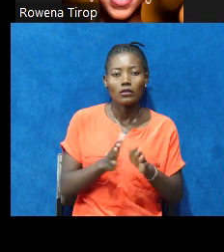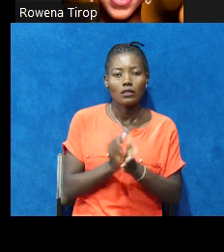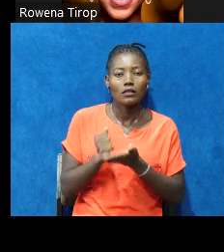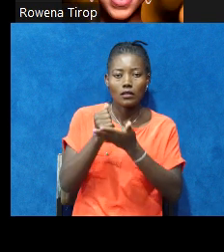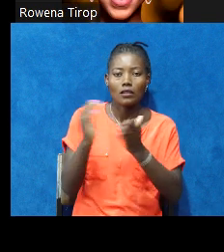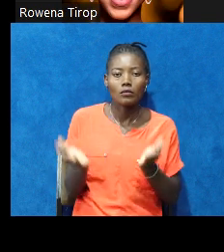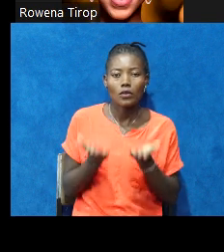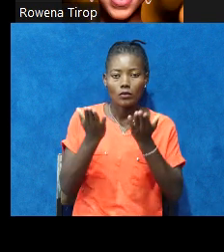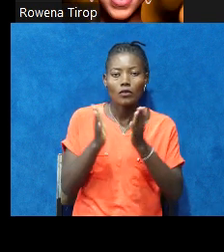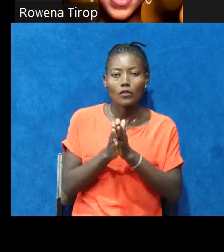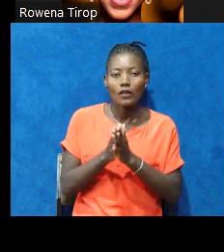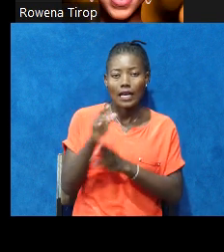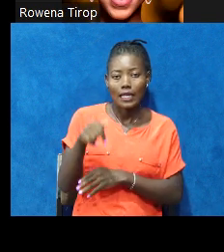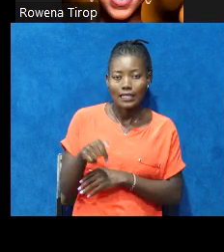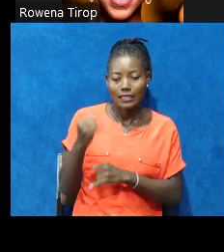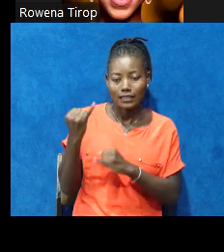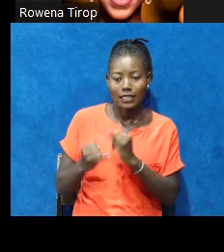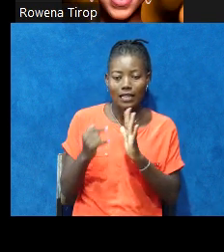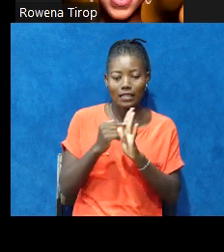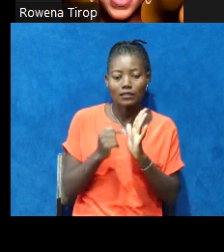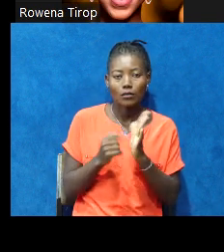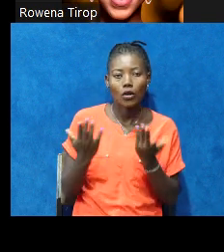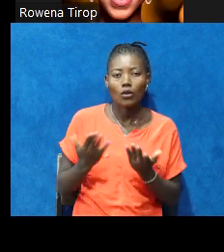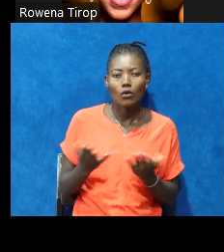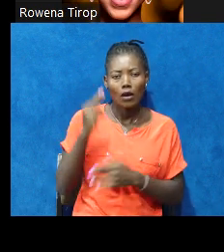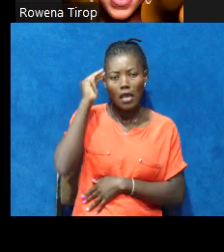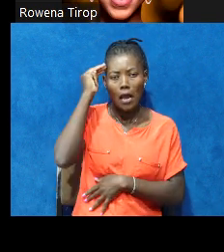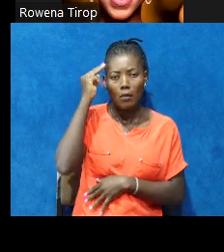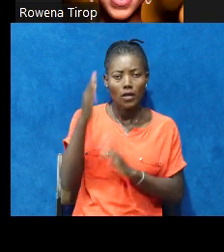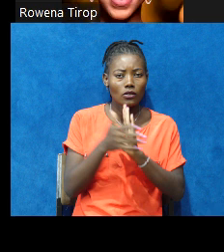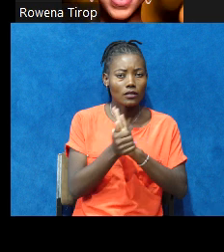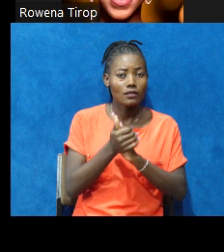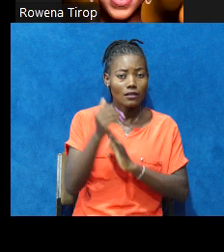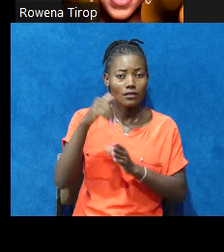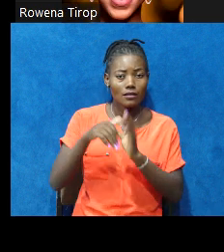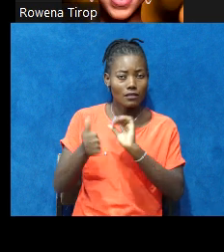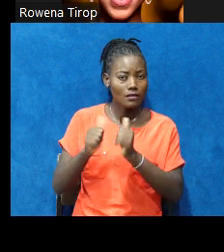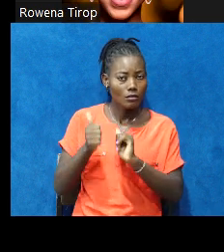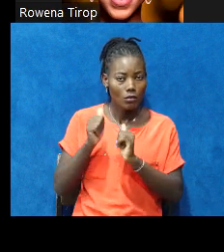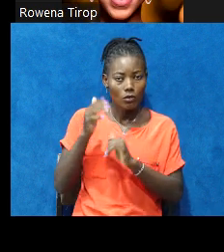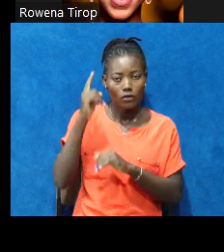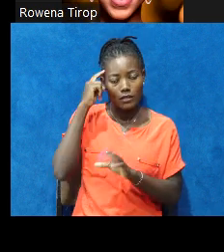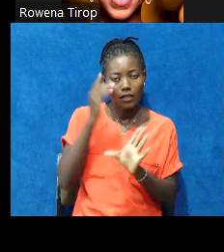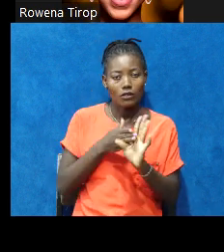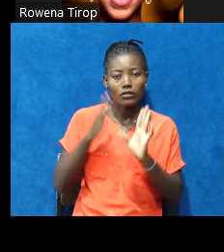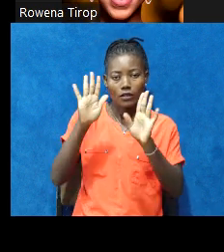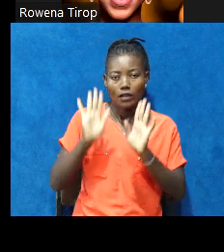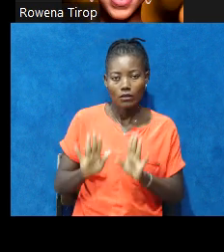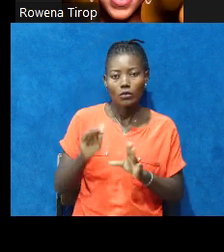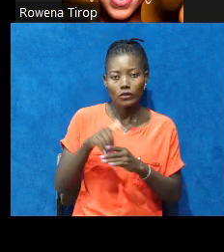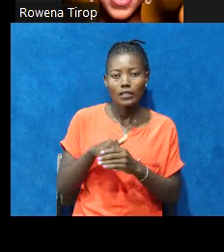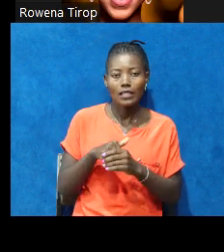improve. And this ties into the last point there, where mental skills concepts in sports psychology are important